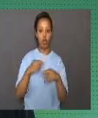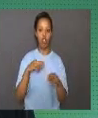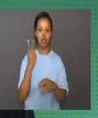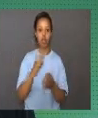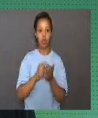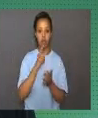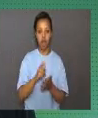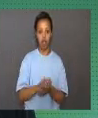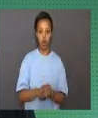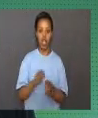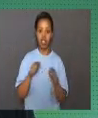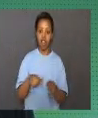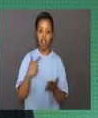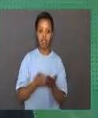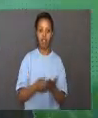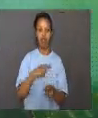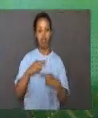these reactions today.